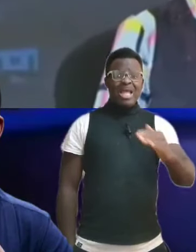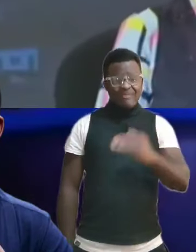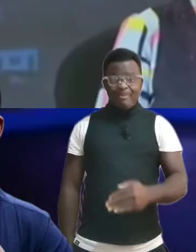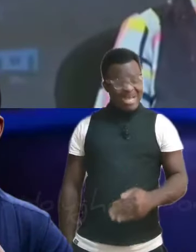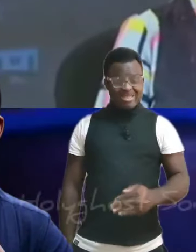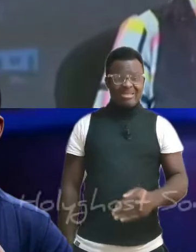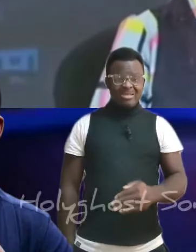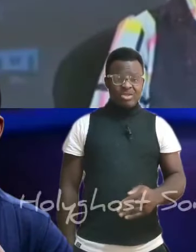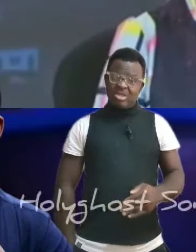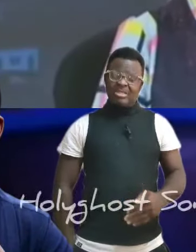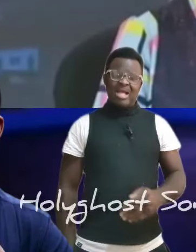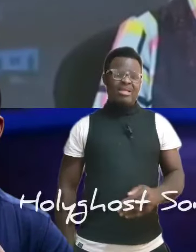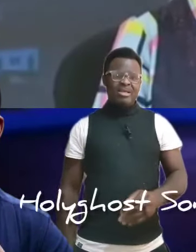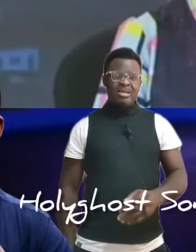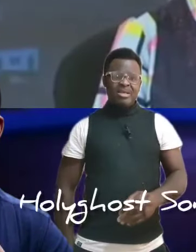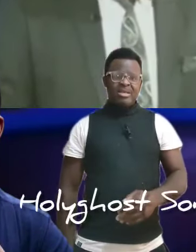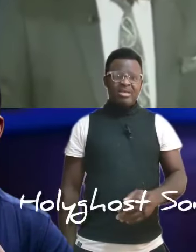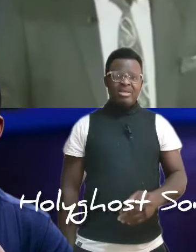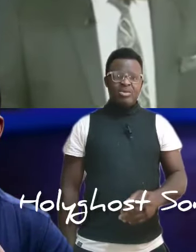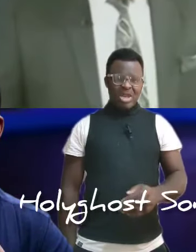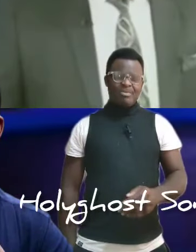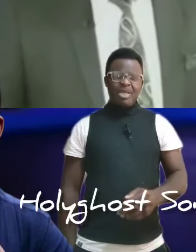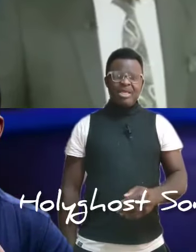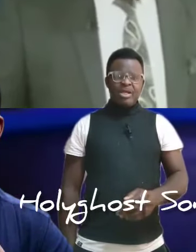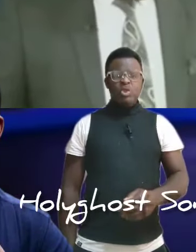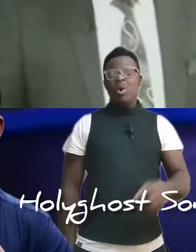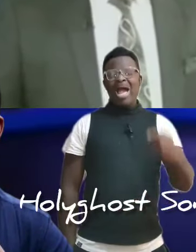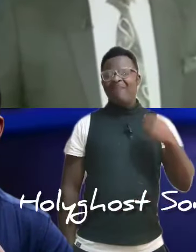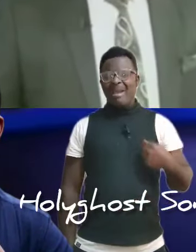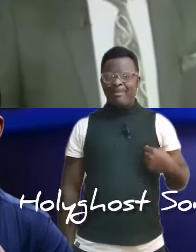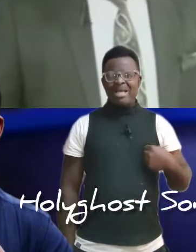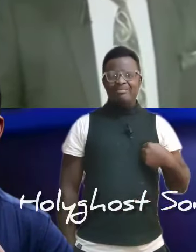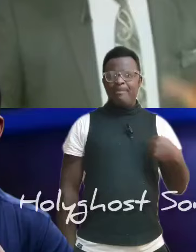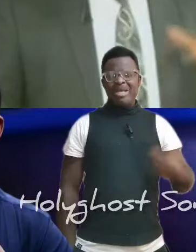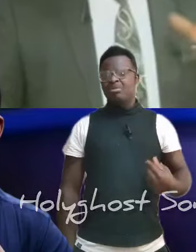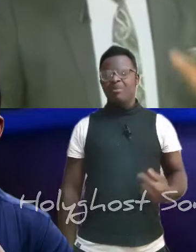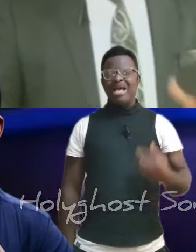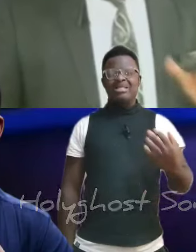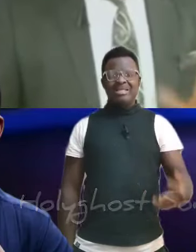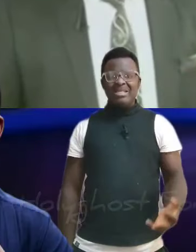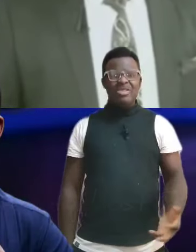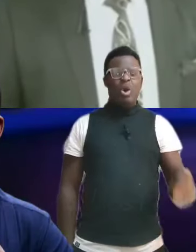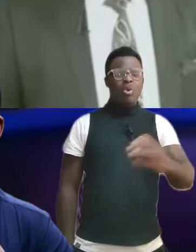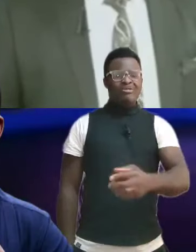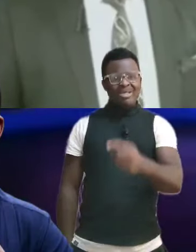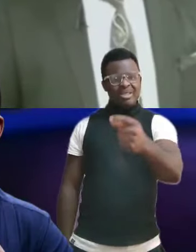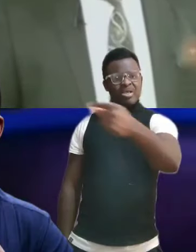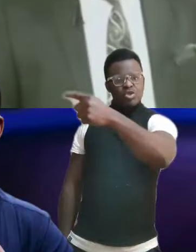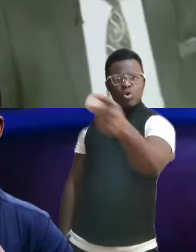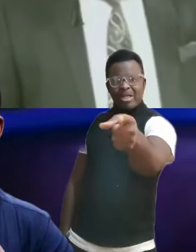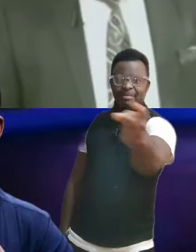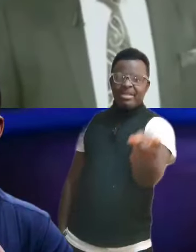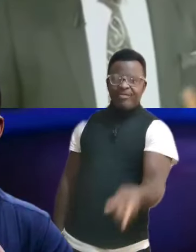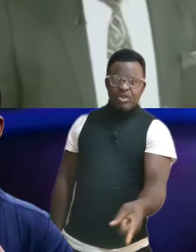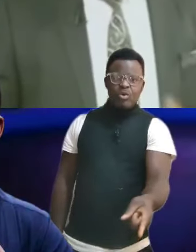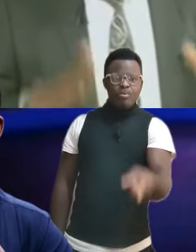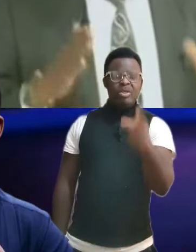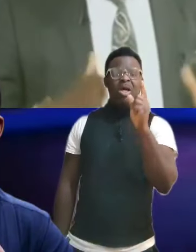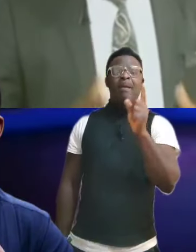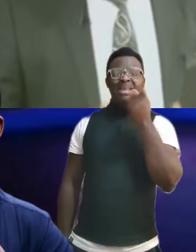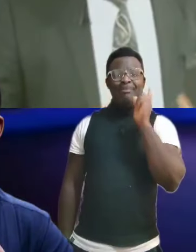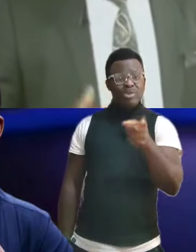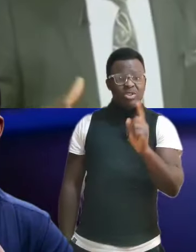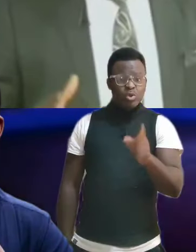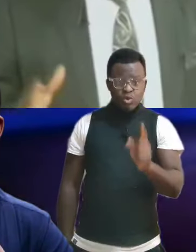come out. Yes, IJ, I would say, for emphasis, that the transcendental movement of man from state of nature